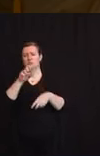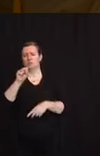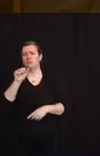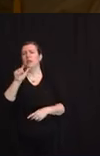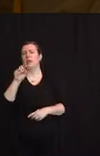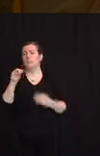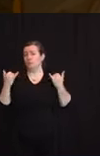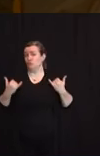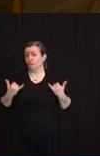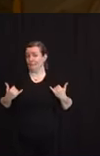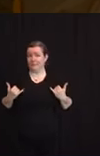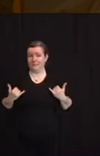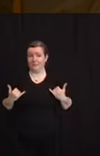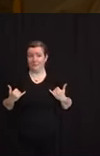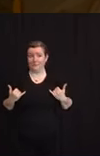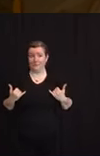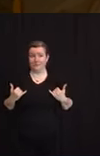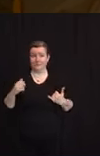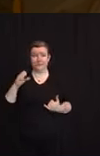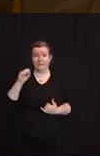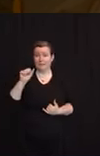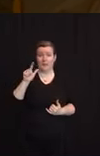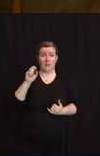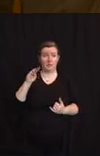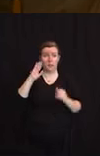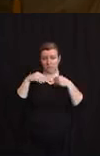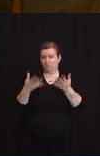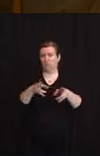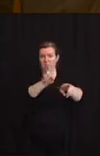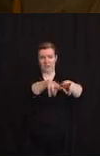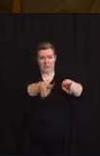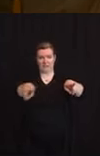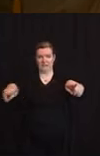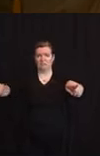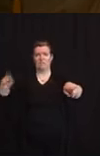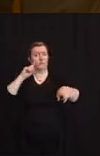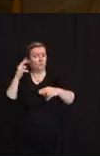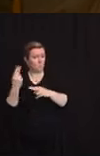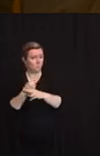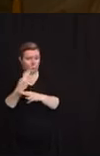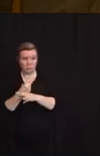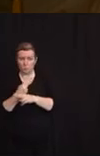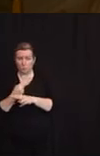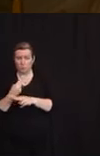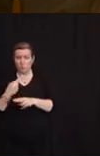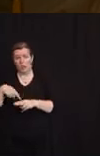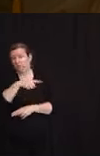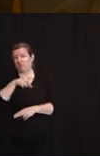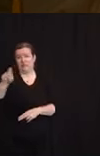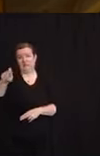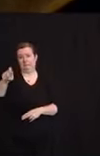number of beds that we will be using for higher acuity med-surg patients.